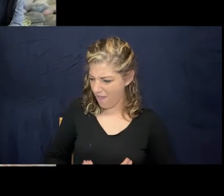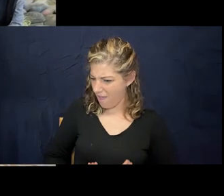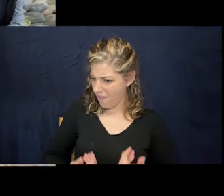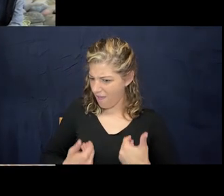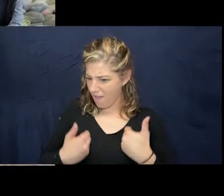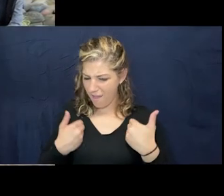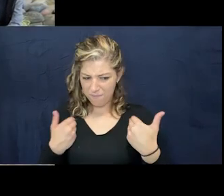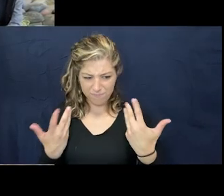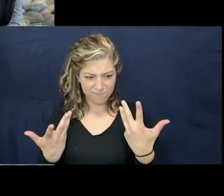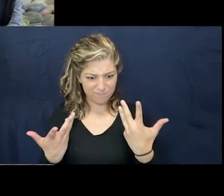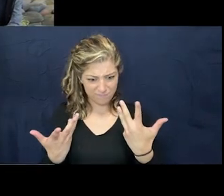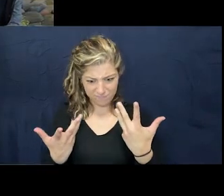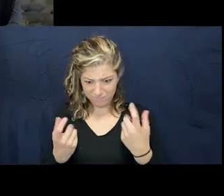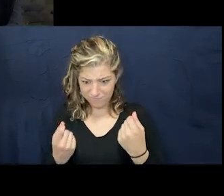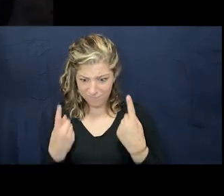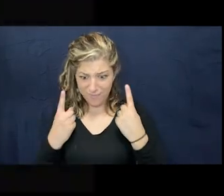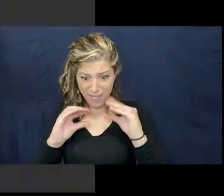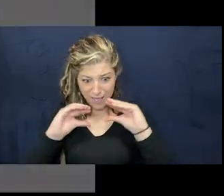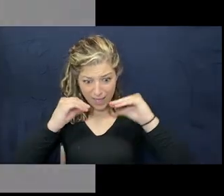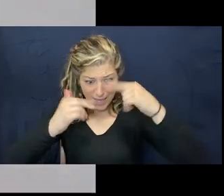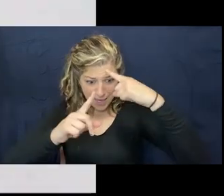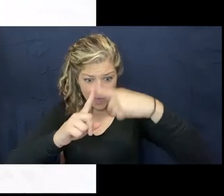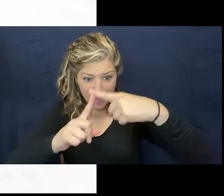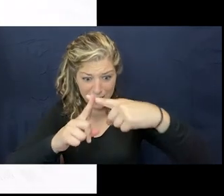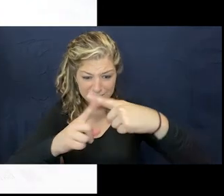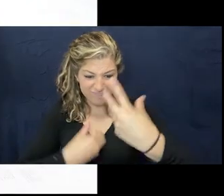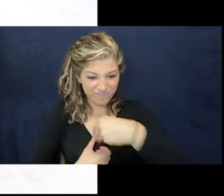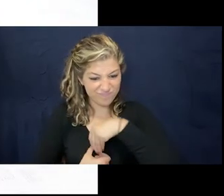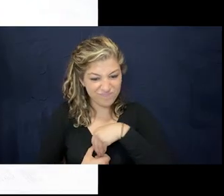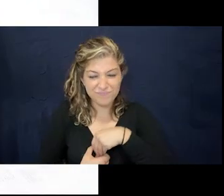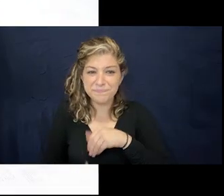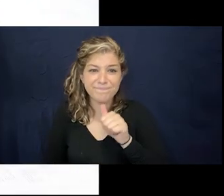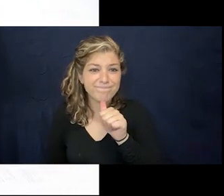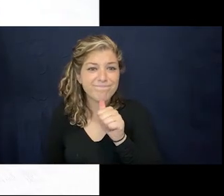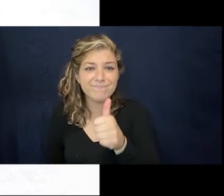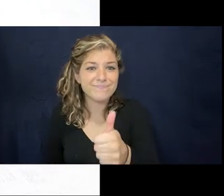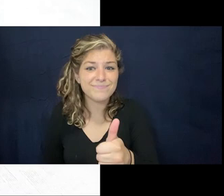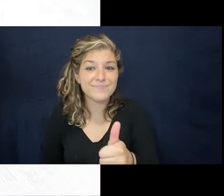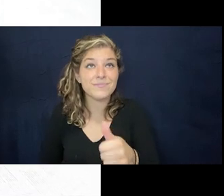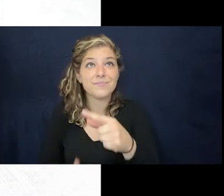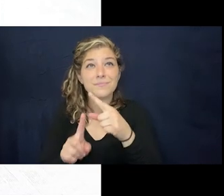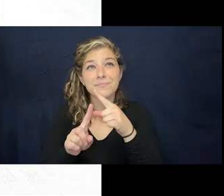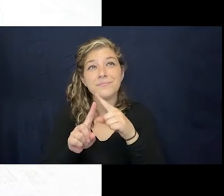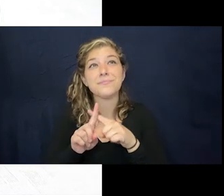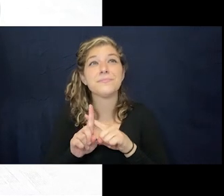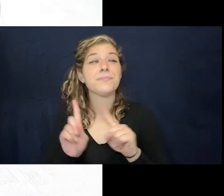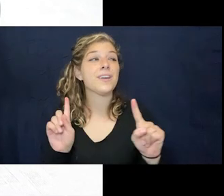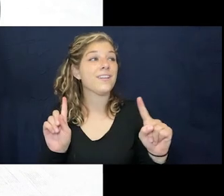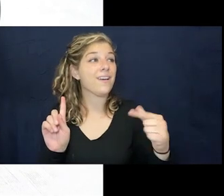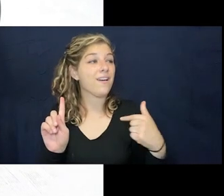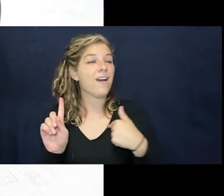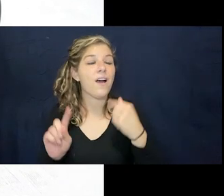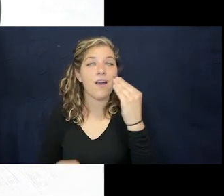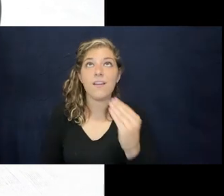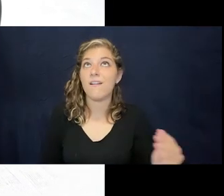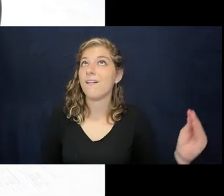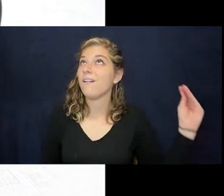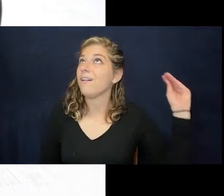pretending I'm on top of this, I'm fine, but